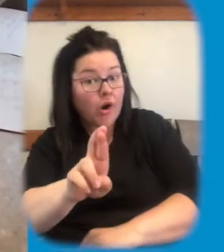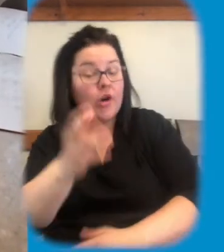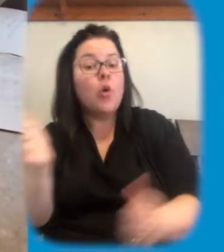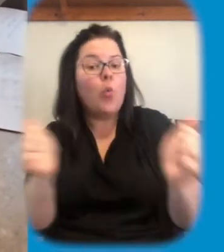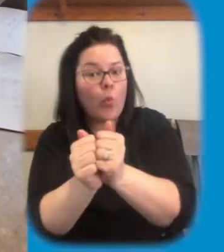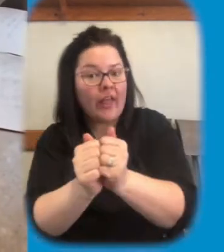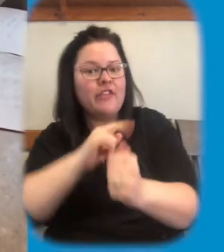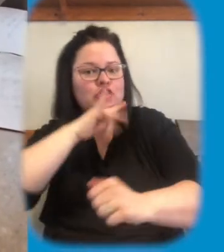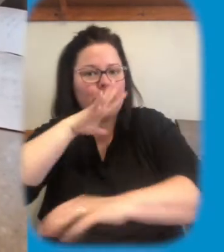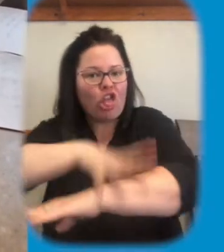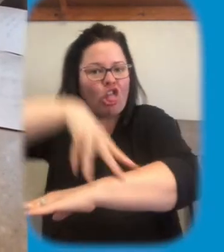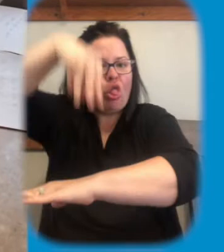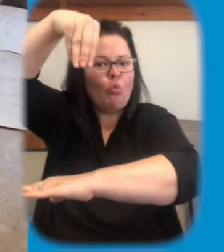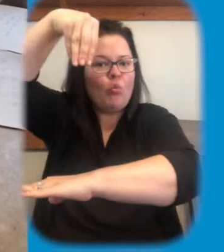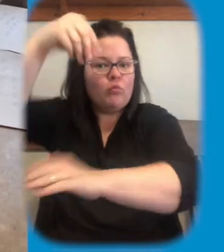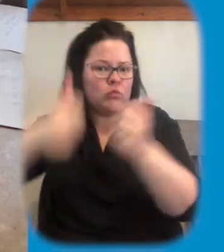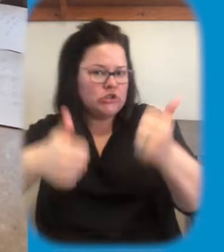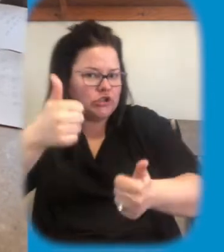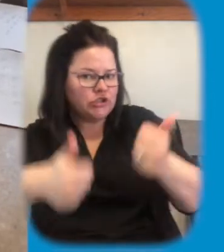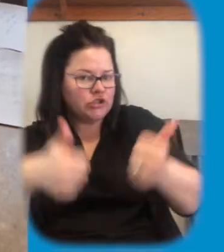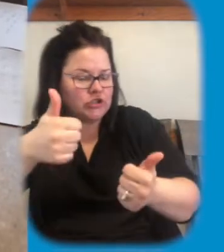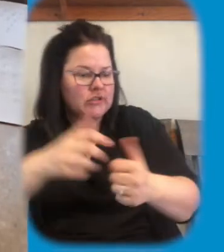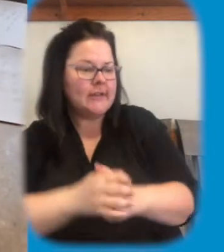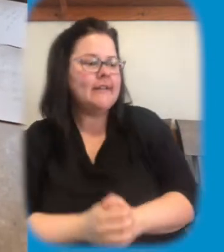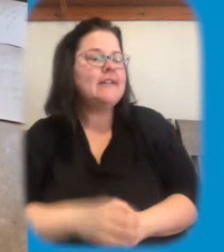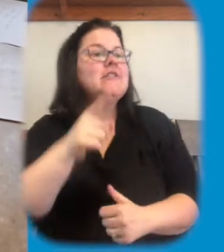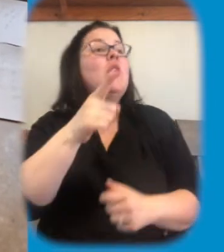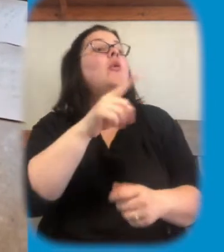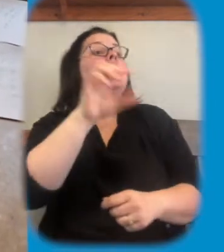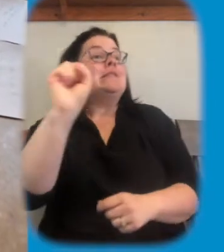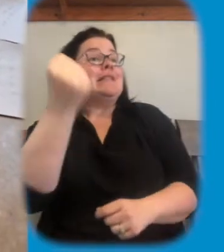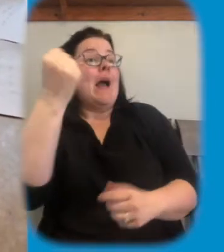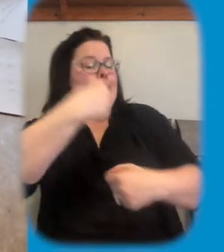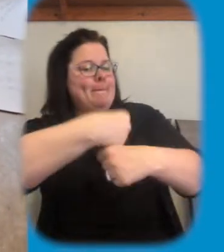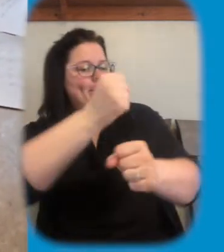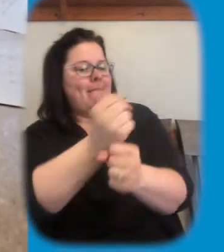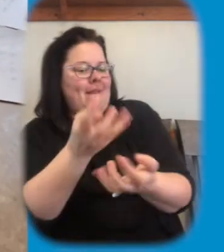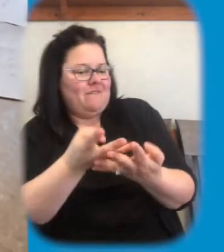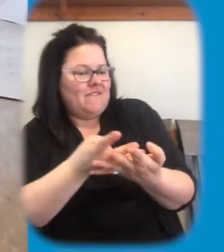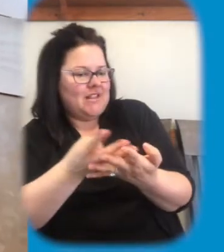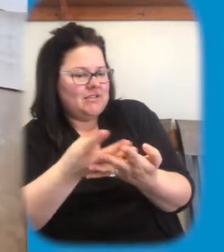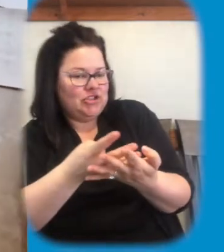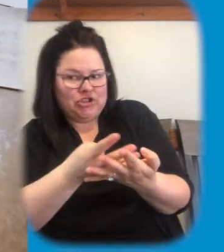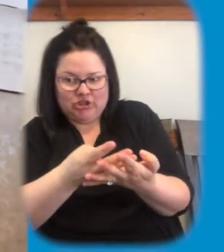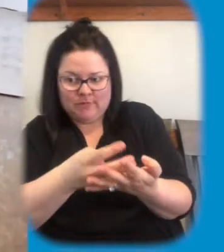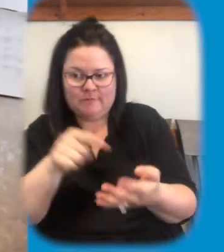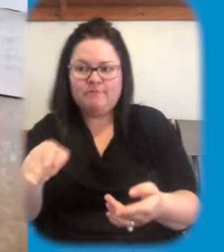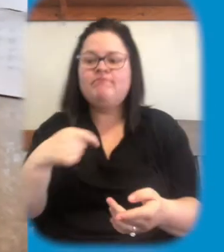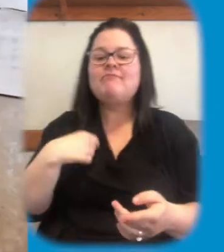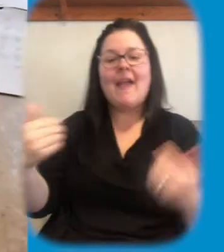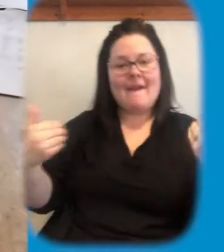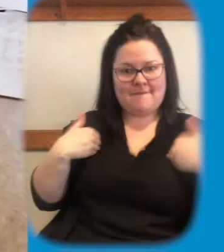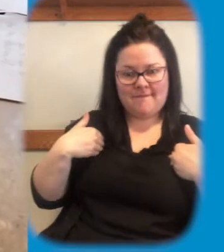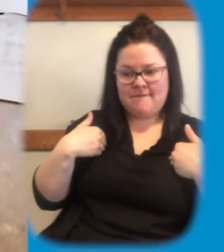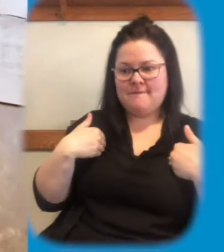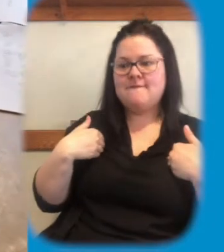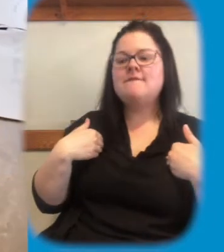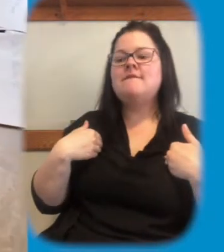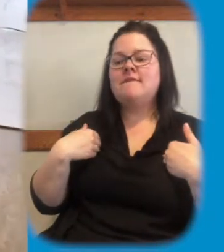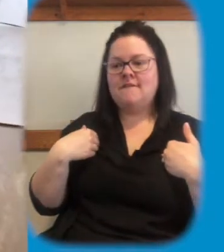filters. So guess what Simon did today? I made filters. You made filters. So we have this